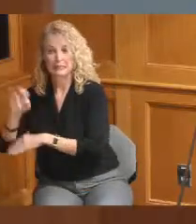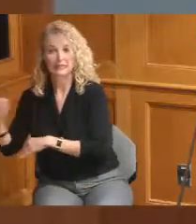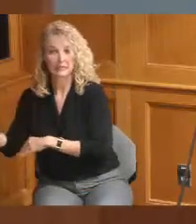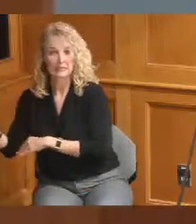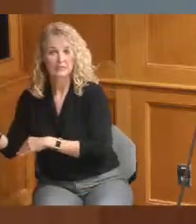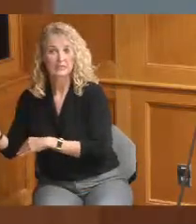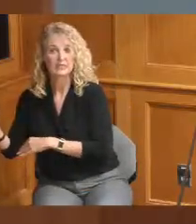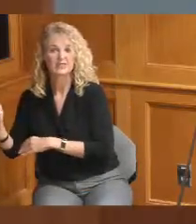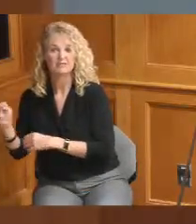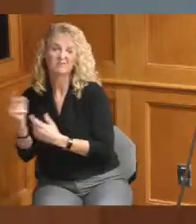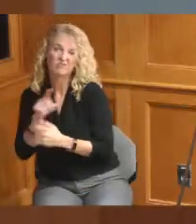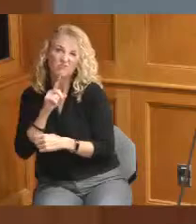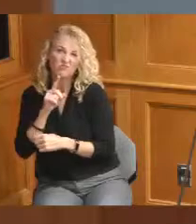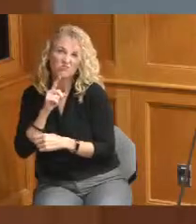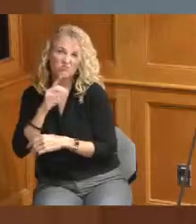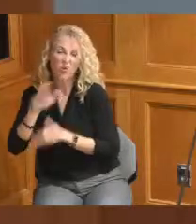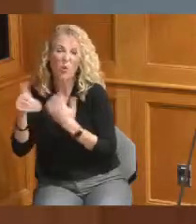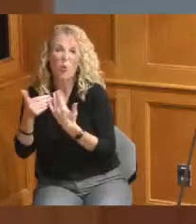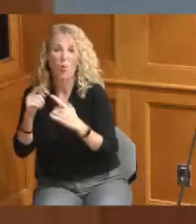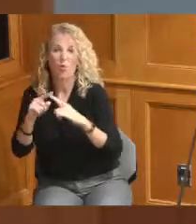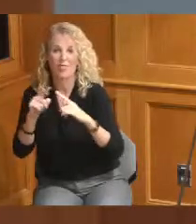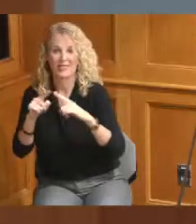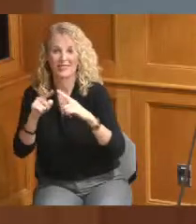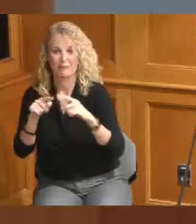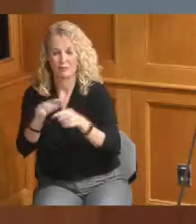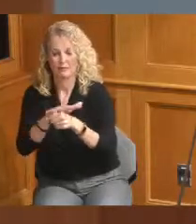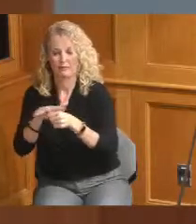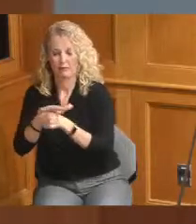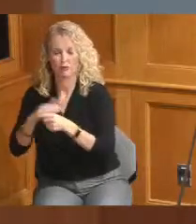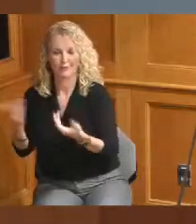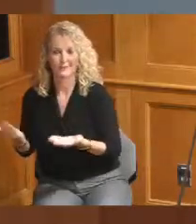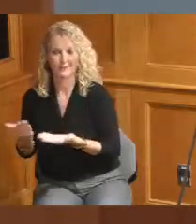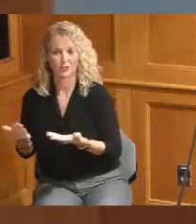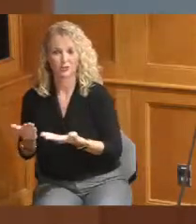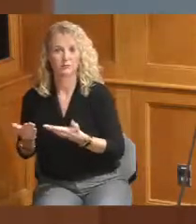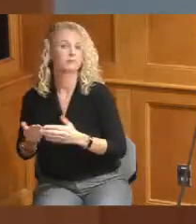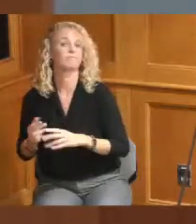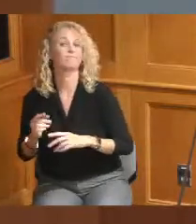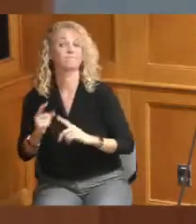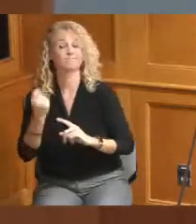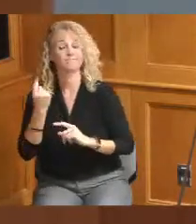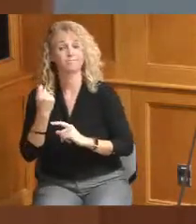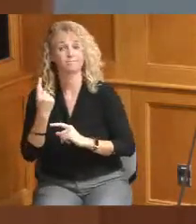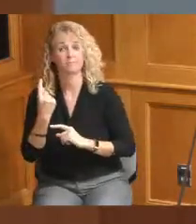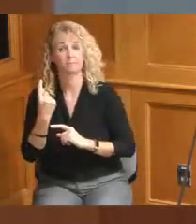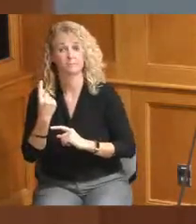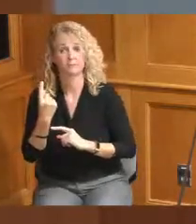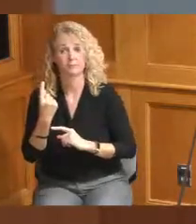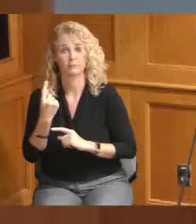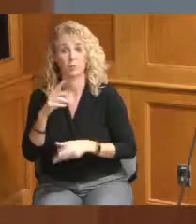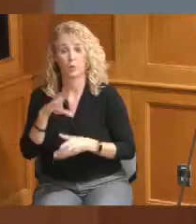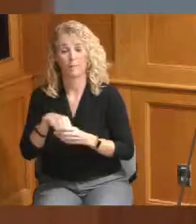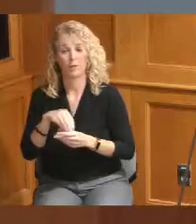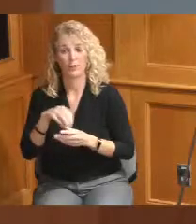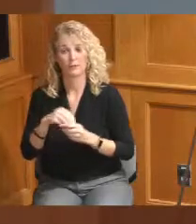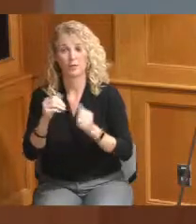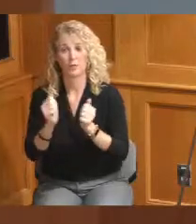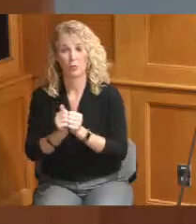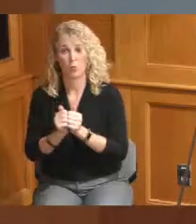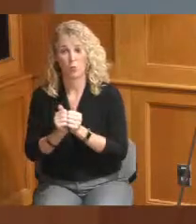and almost all of the municipalities within Hamilton County. In addition to that, we participate